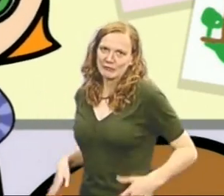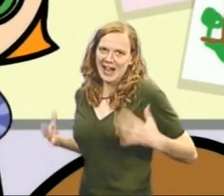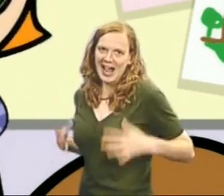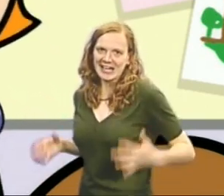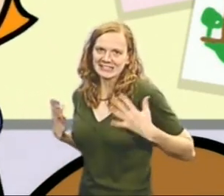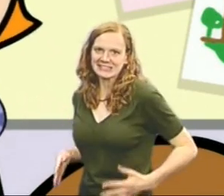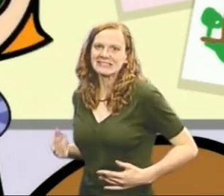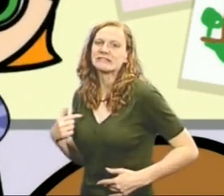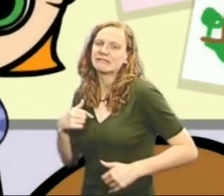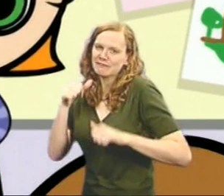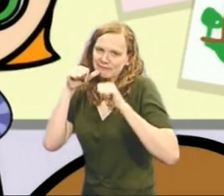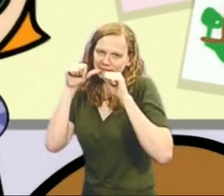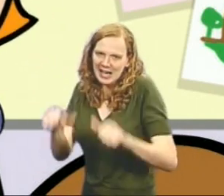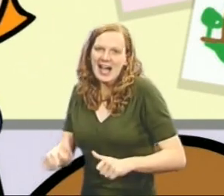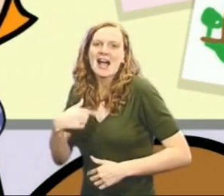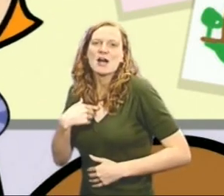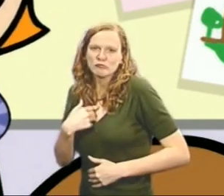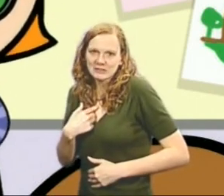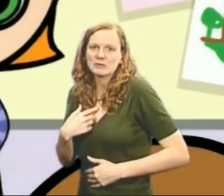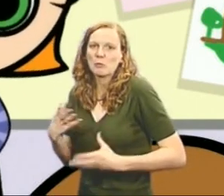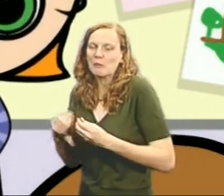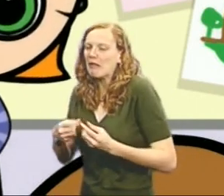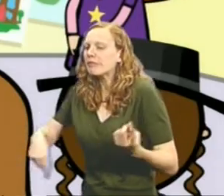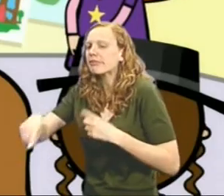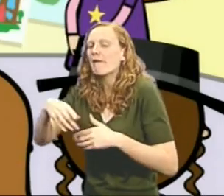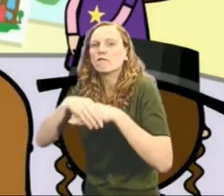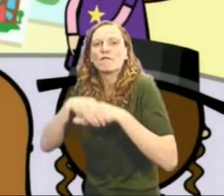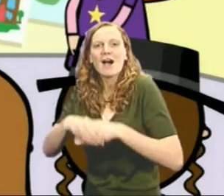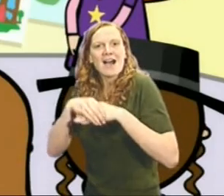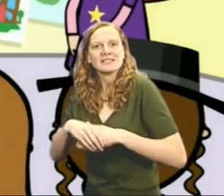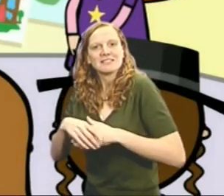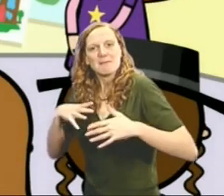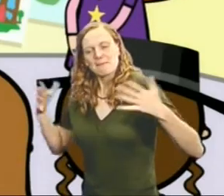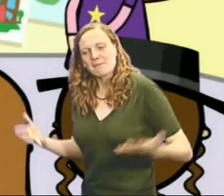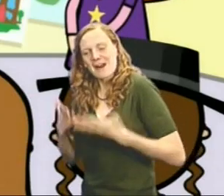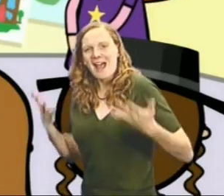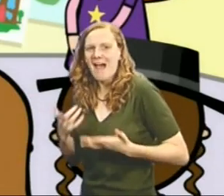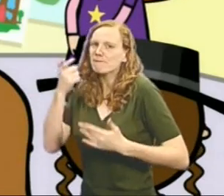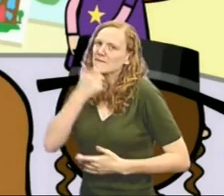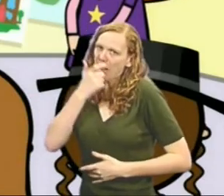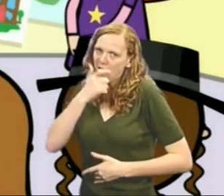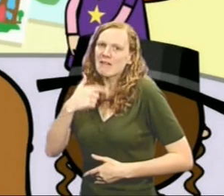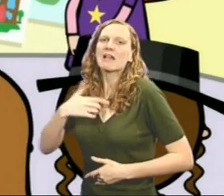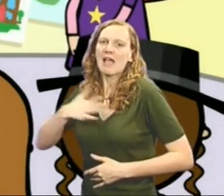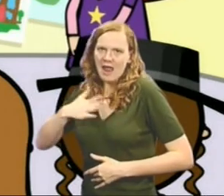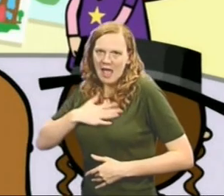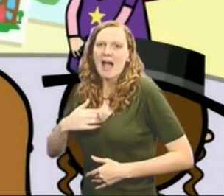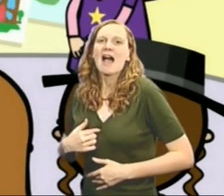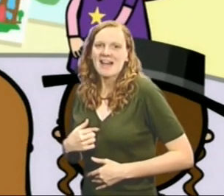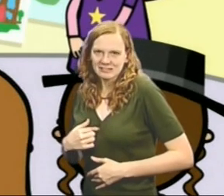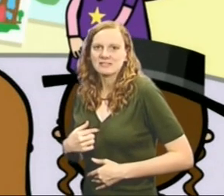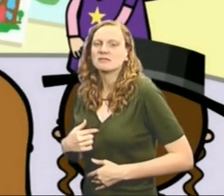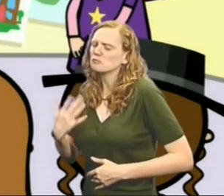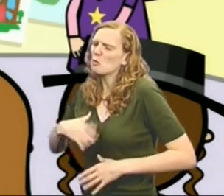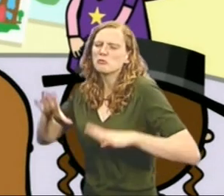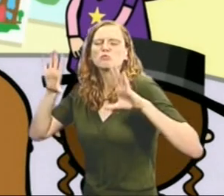too are all my favourite things to do. I have so much fun with all my friends, I